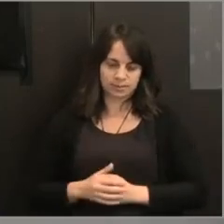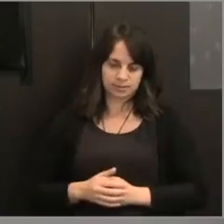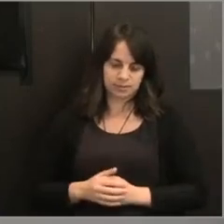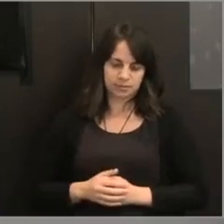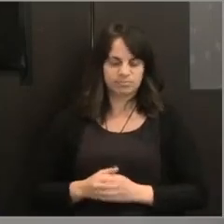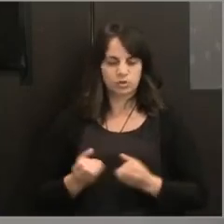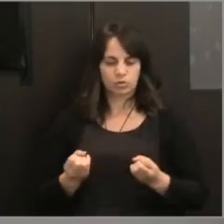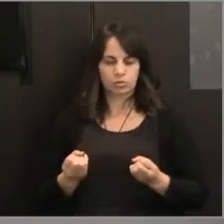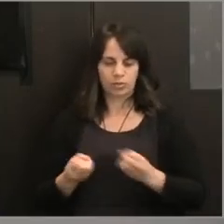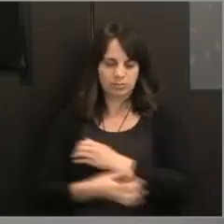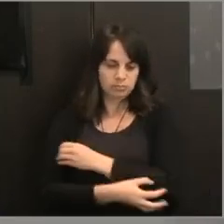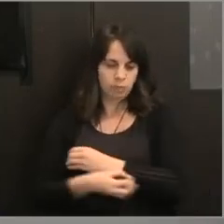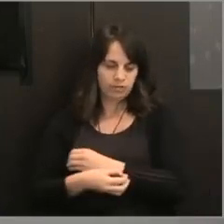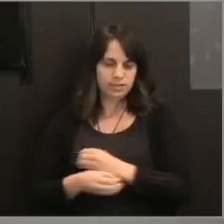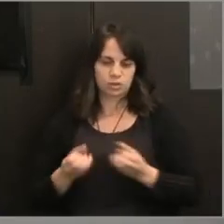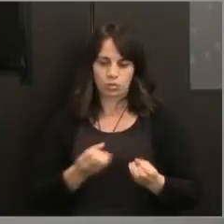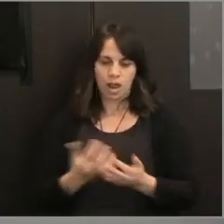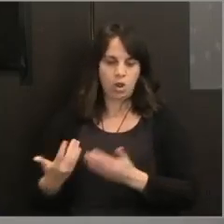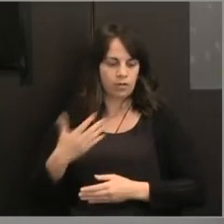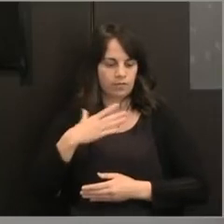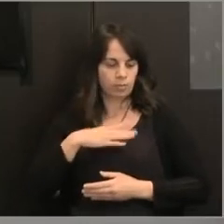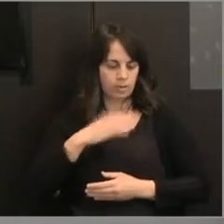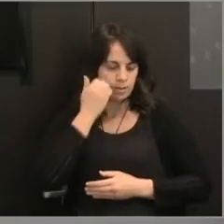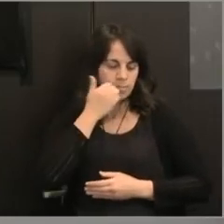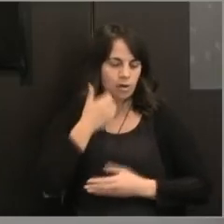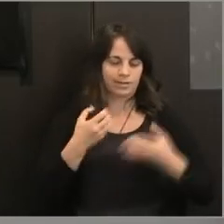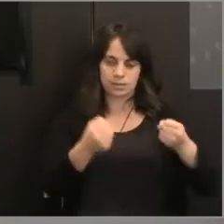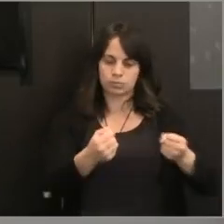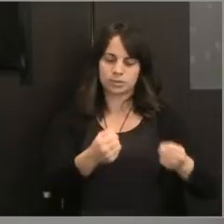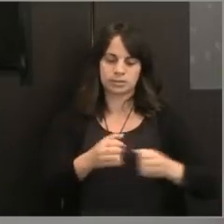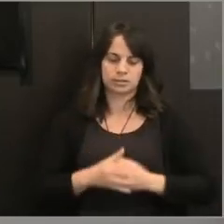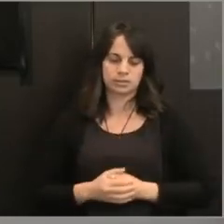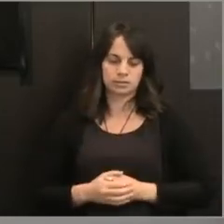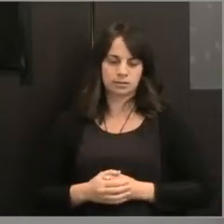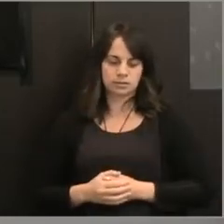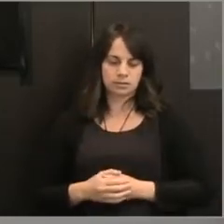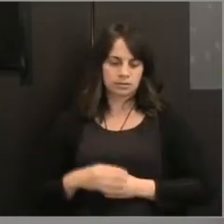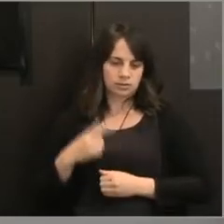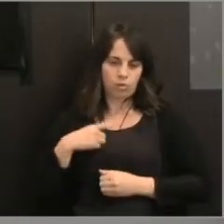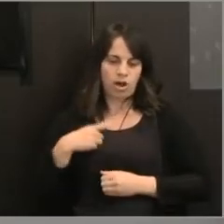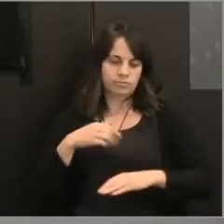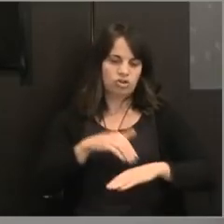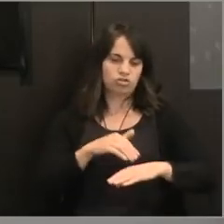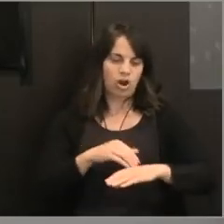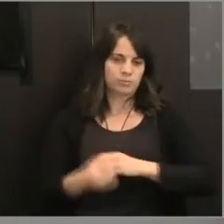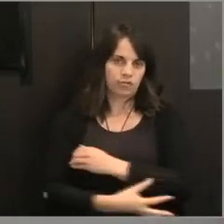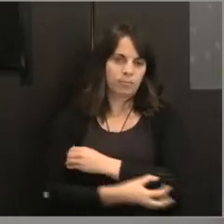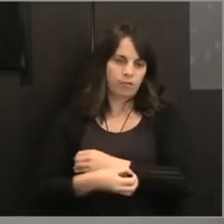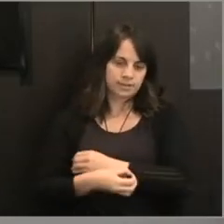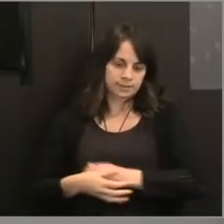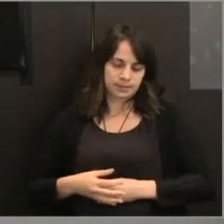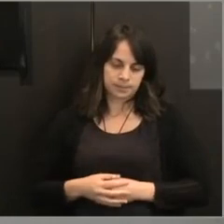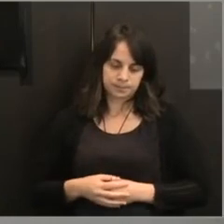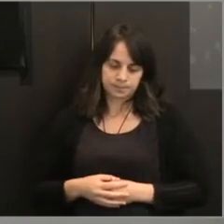of Māori women who are in prison for crimes of poverty.